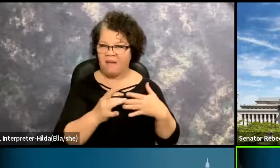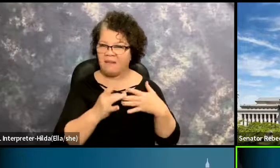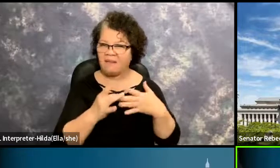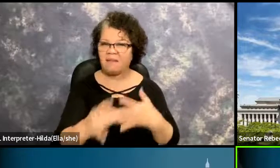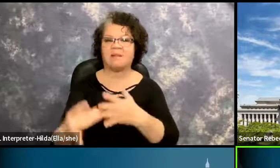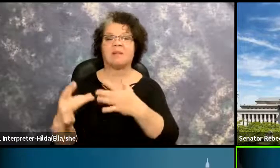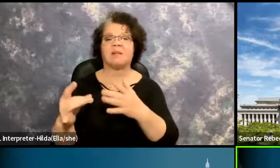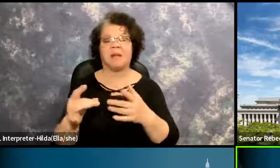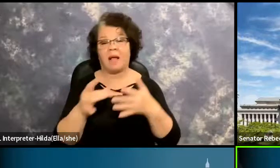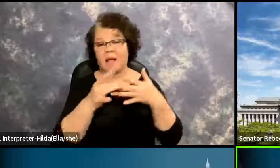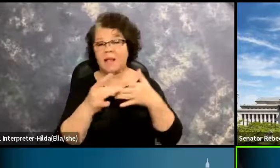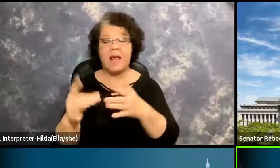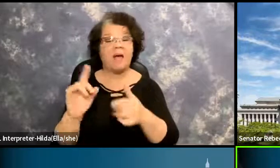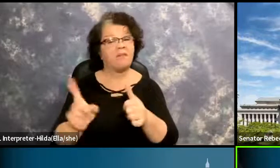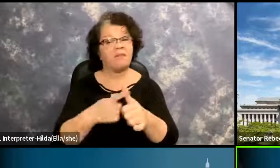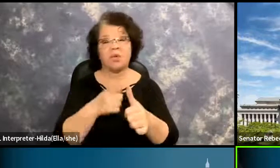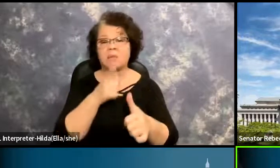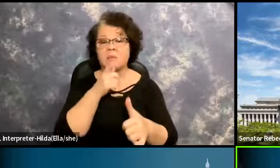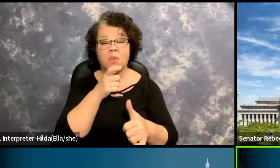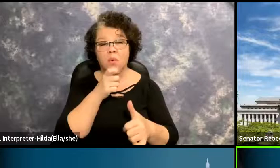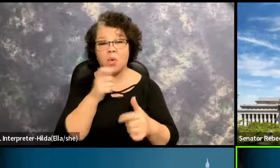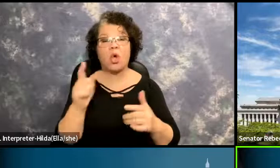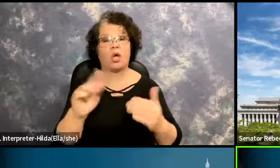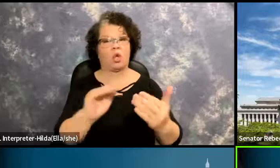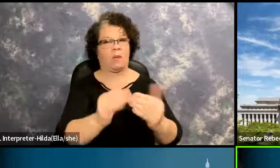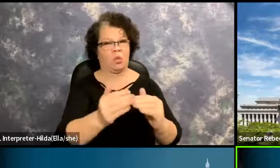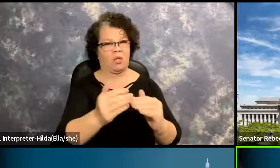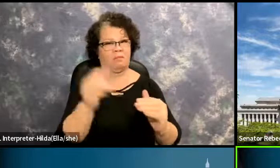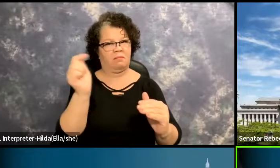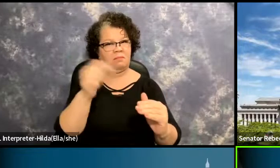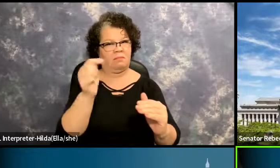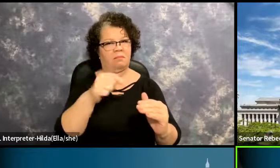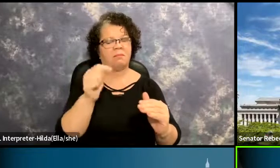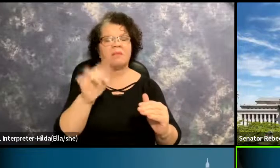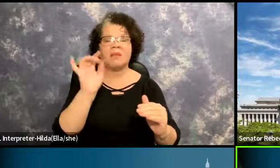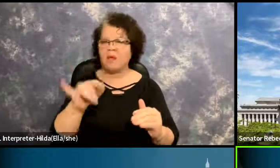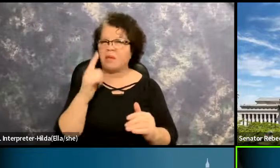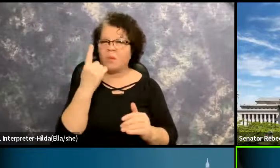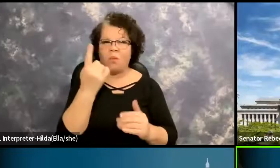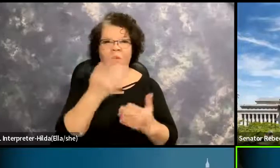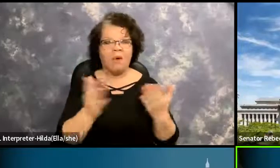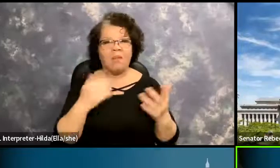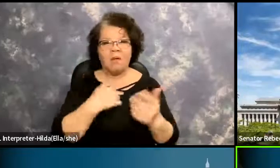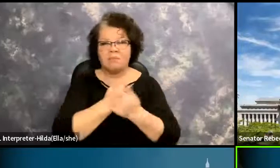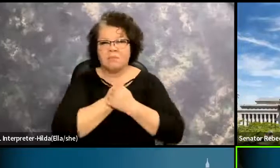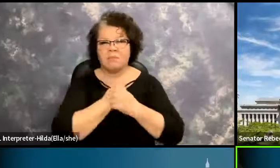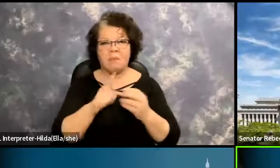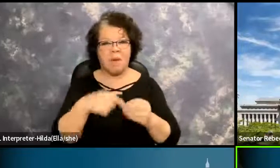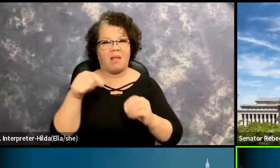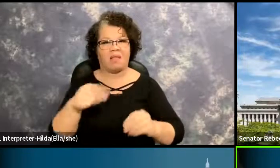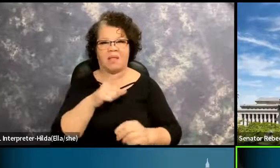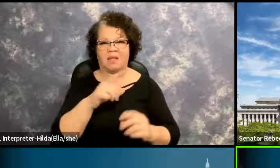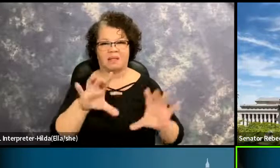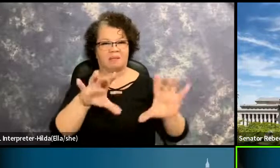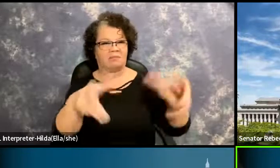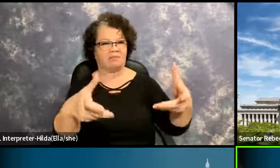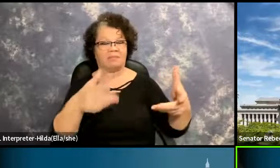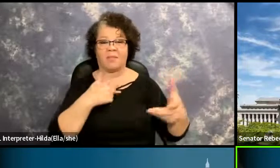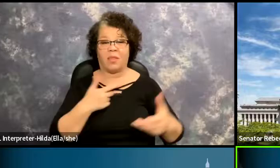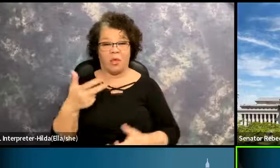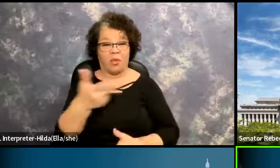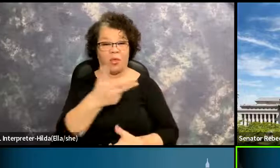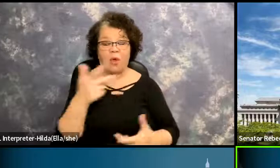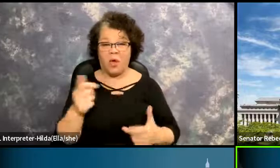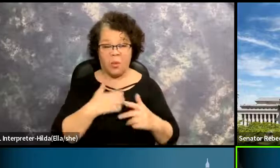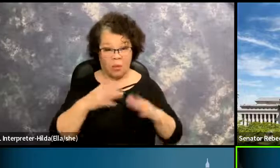are led first and foremost by community. And that is something I love about being a part of this delegation. All three of us center community in